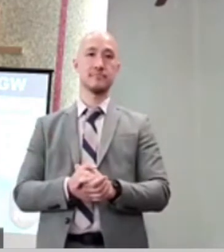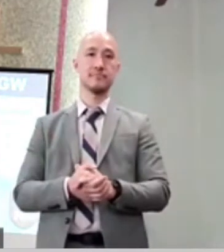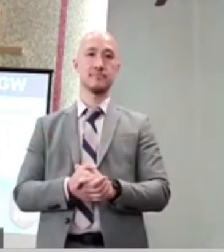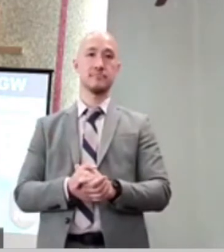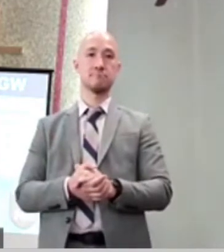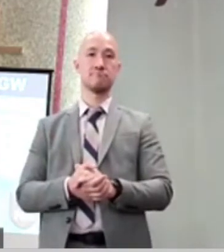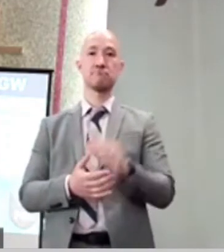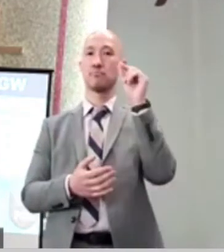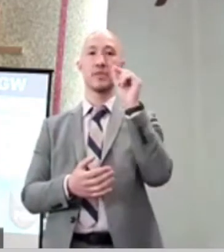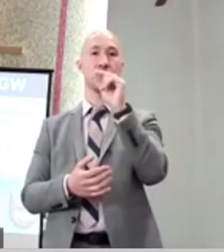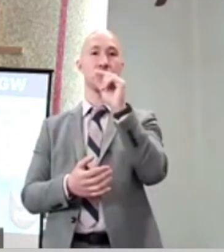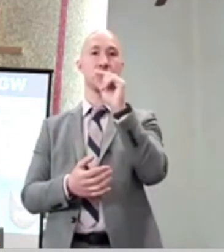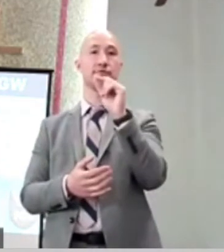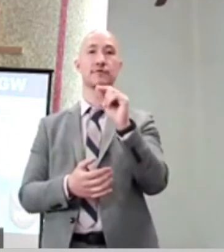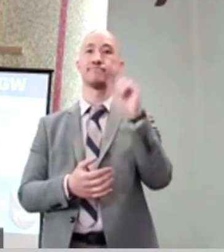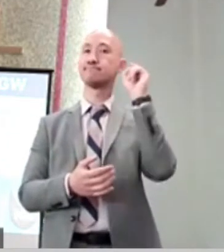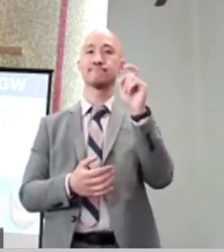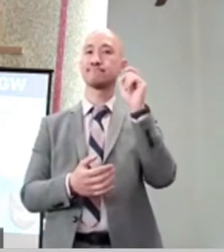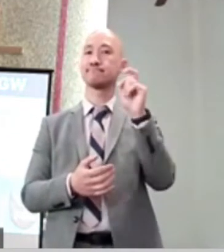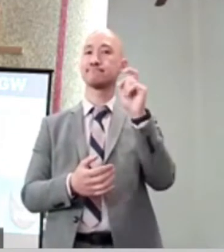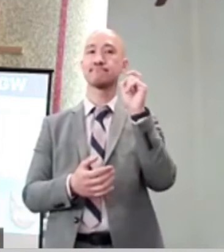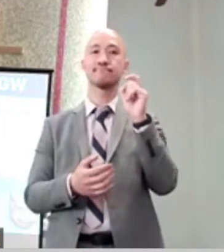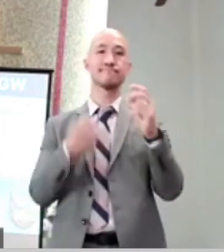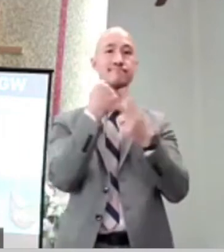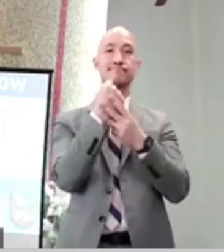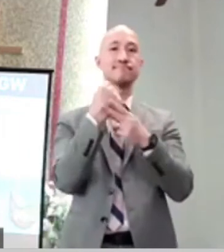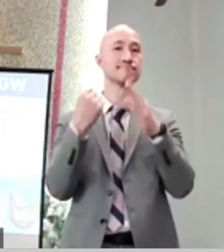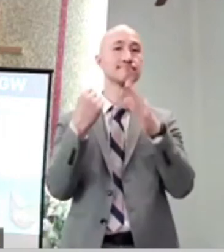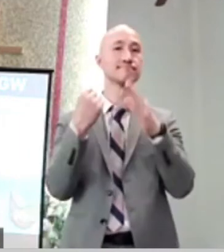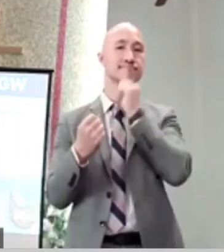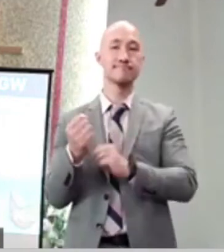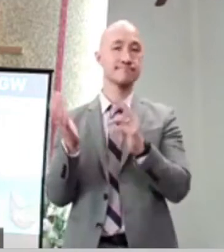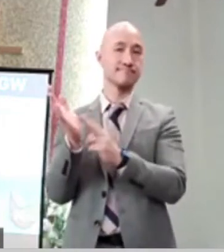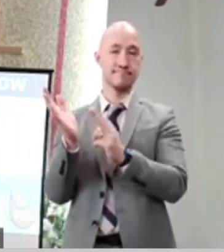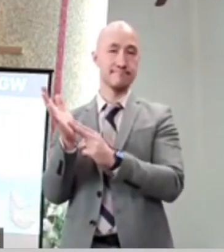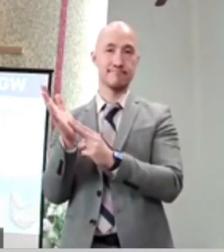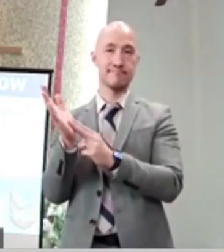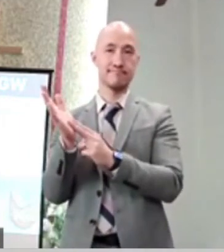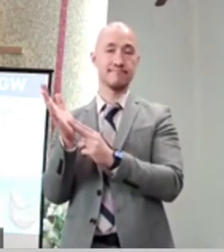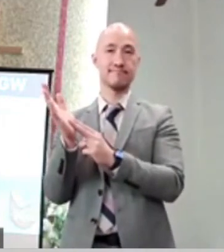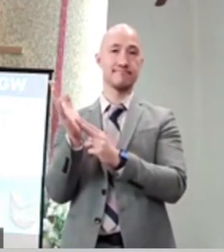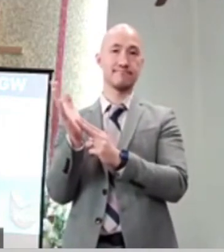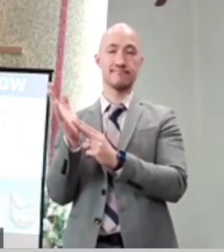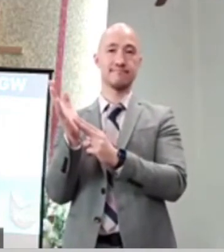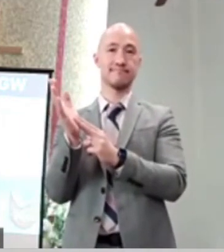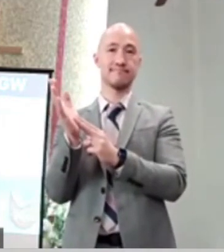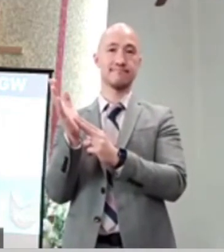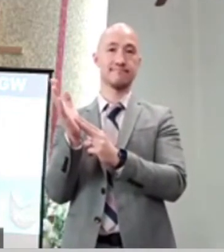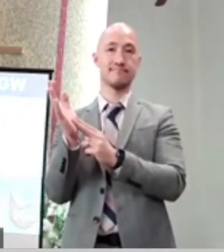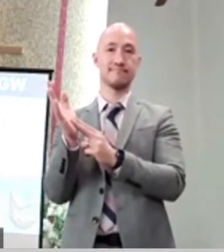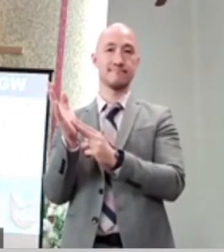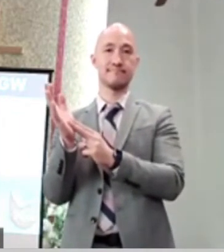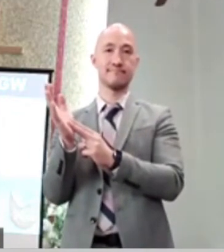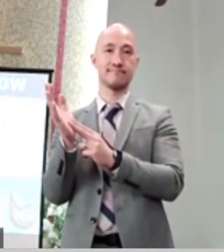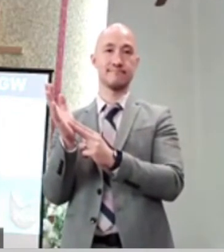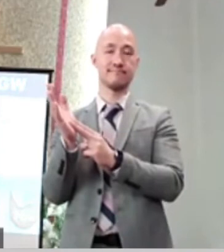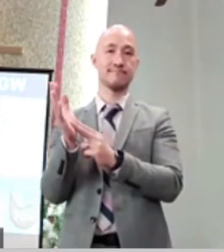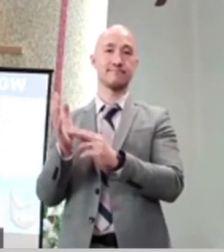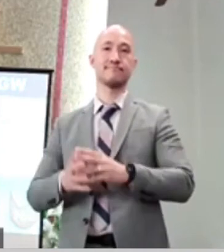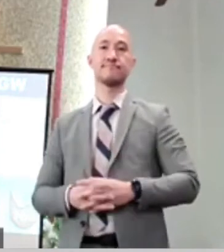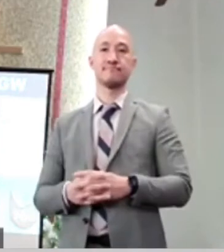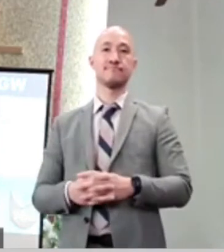purpose. And now there was something new coming. And you had to get ready for it. You had to